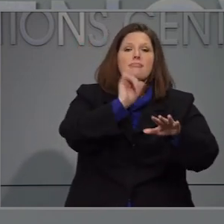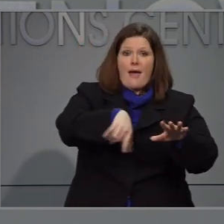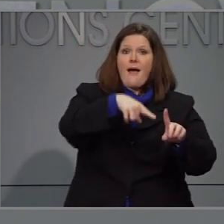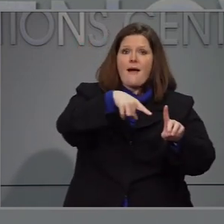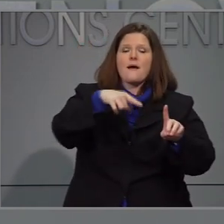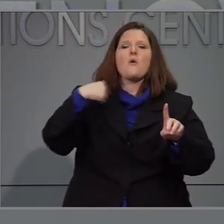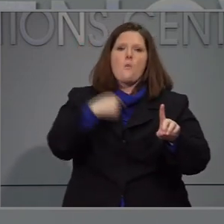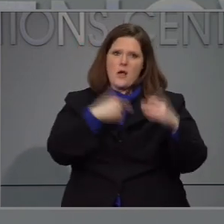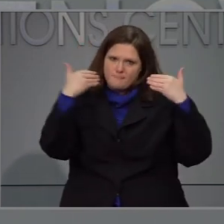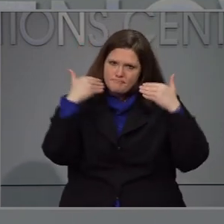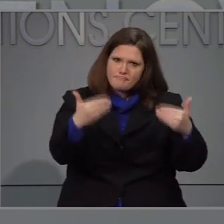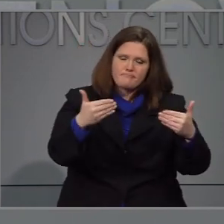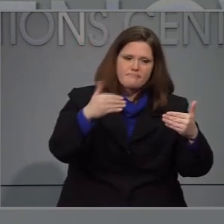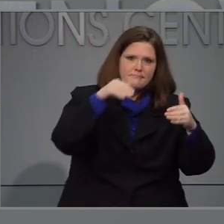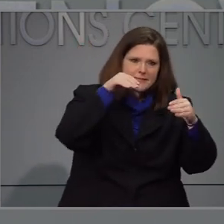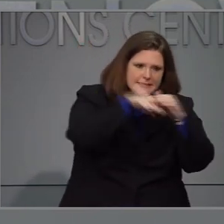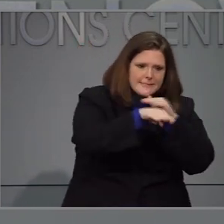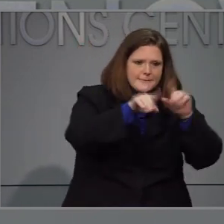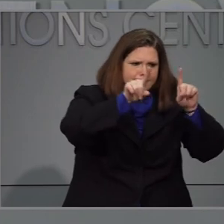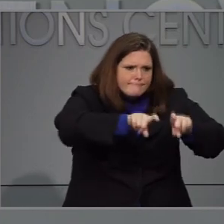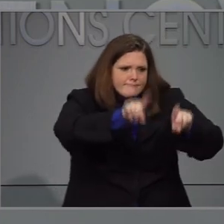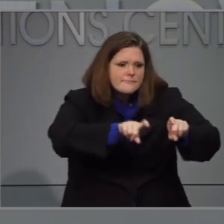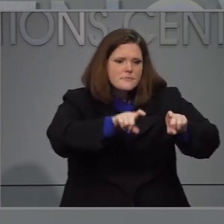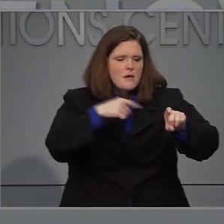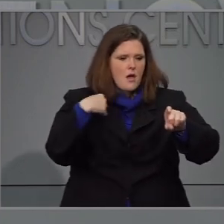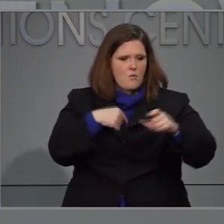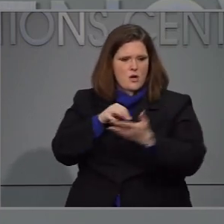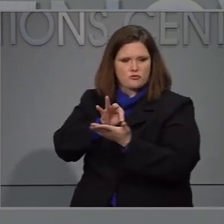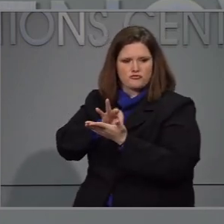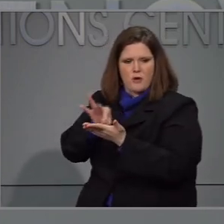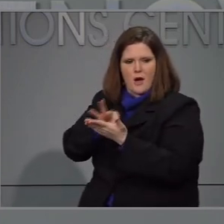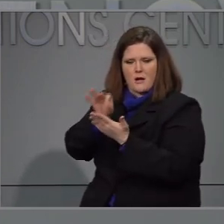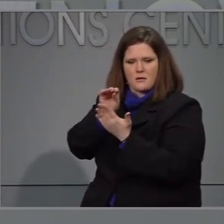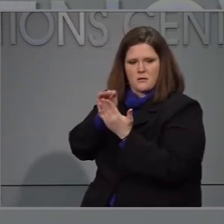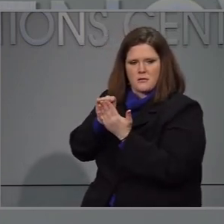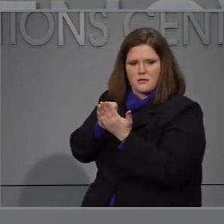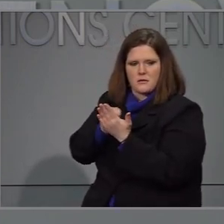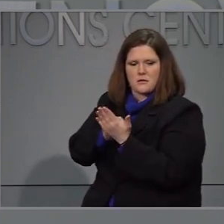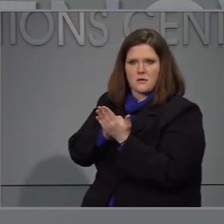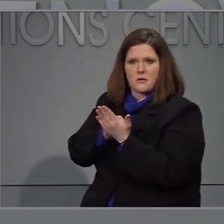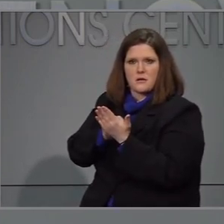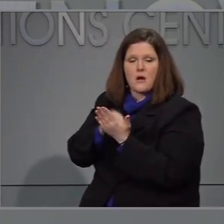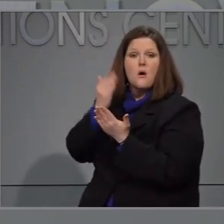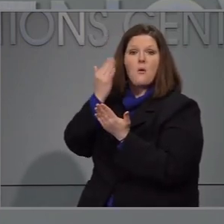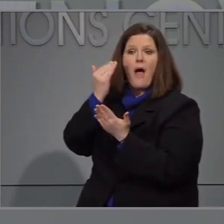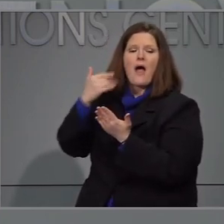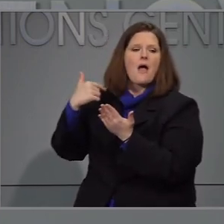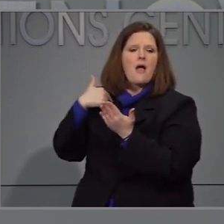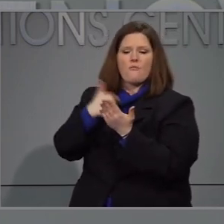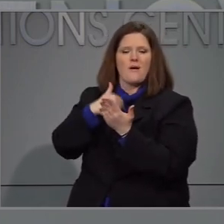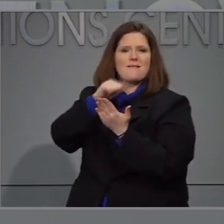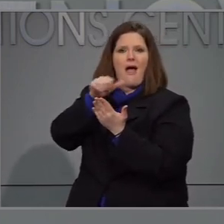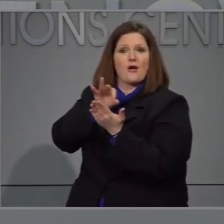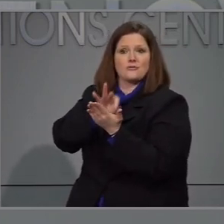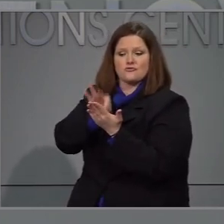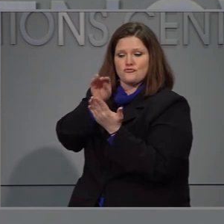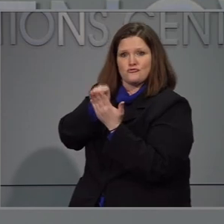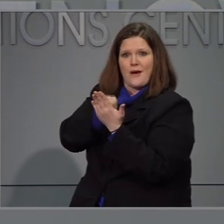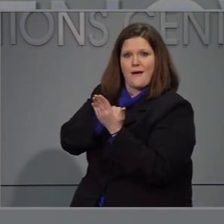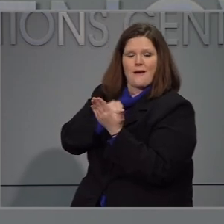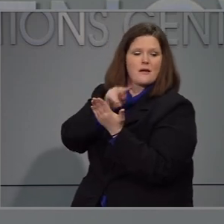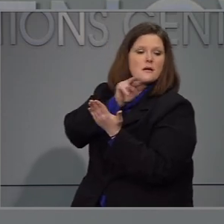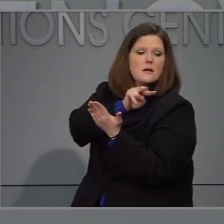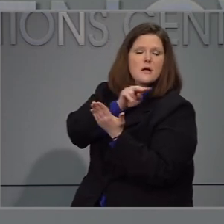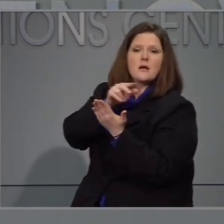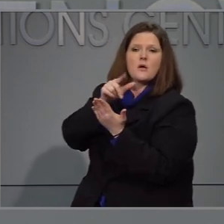still tracking to those exposures. Otherwise, we won't know how often do we do repetitive testing. And so we